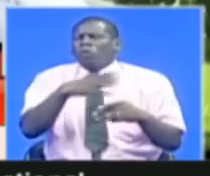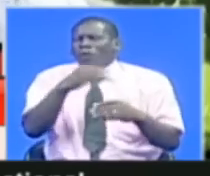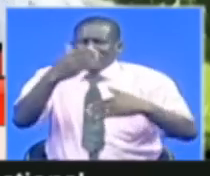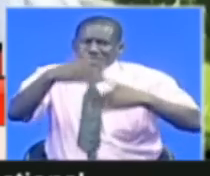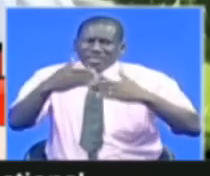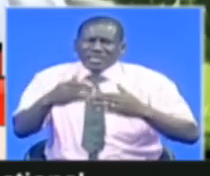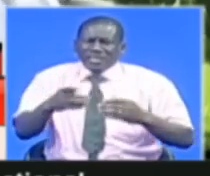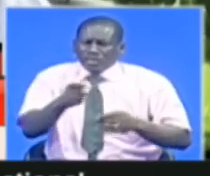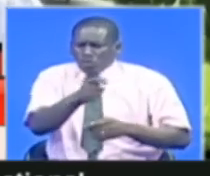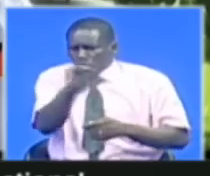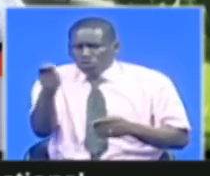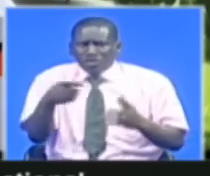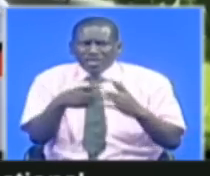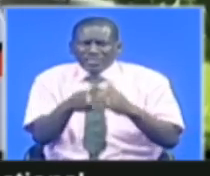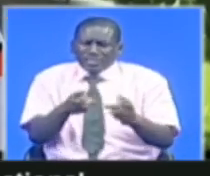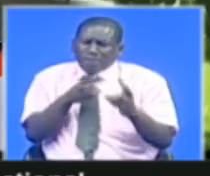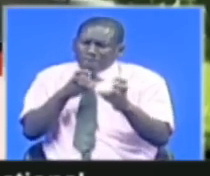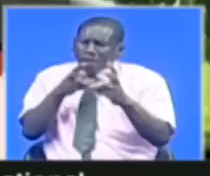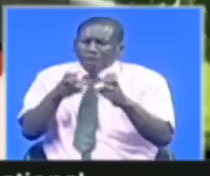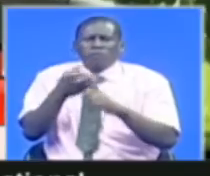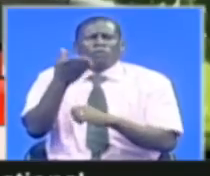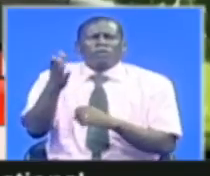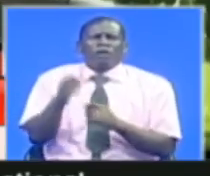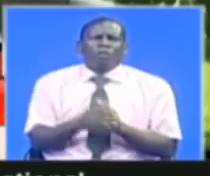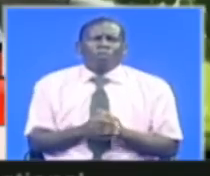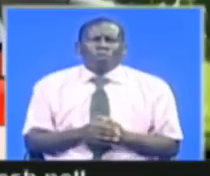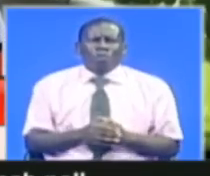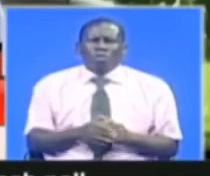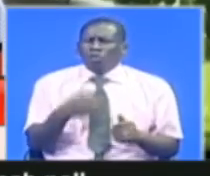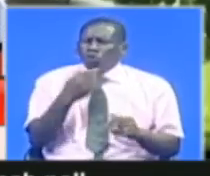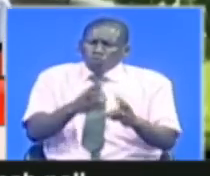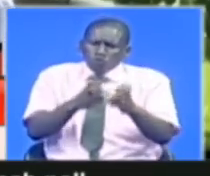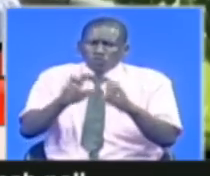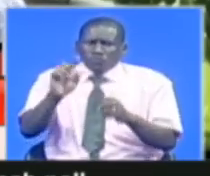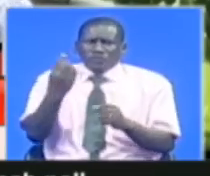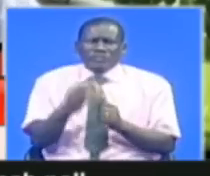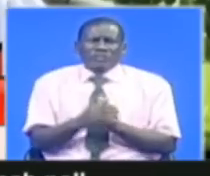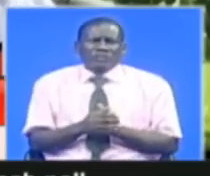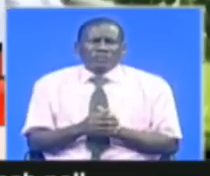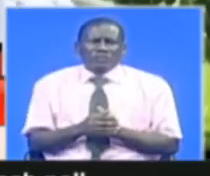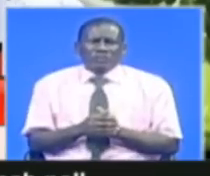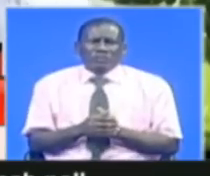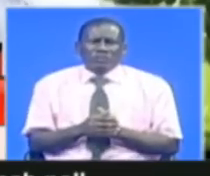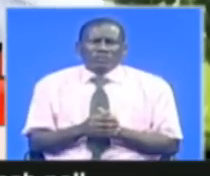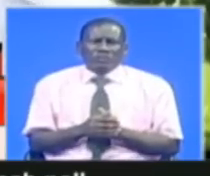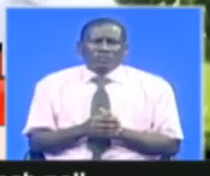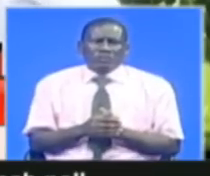window, started firing from there. Who shot first? Is the kin or you are?